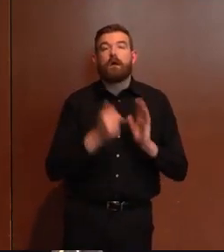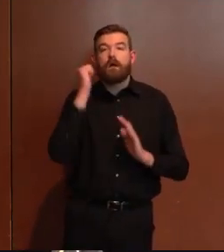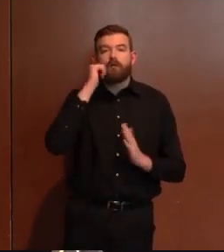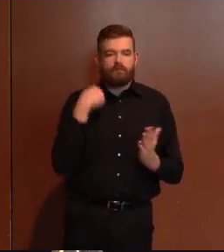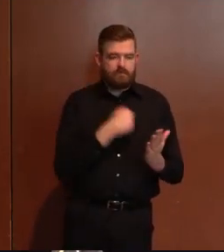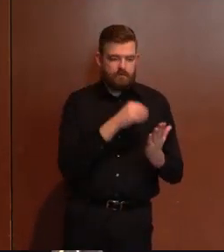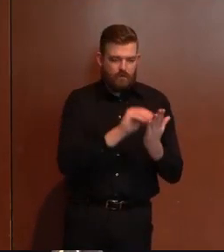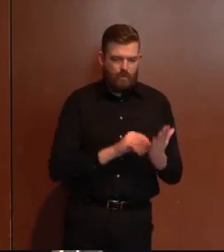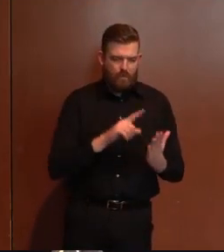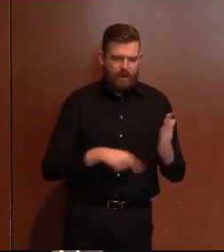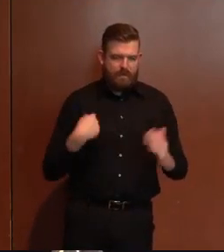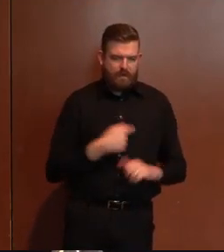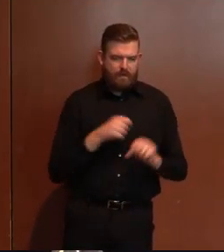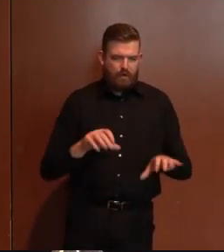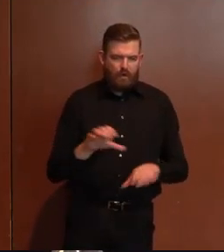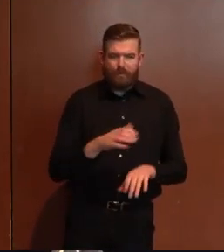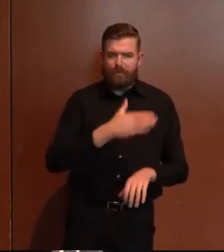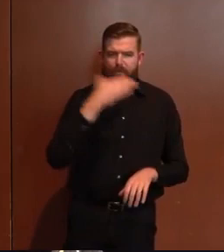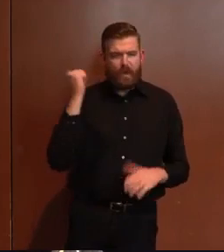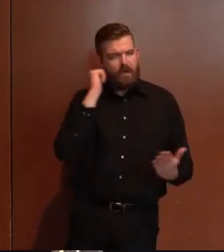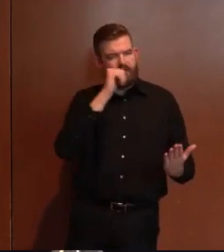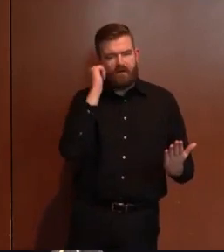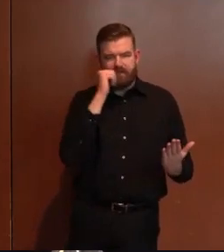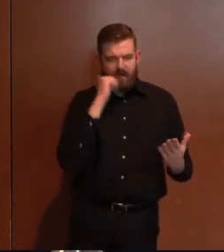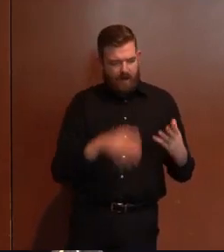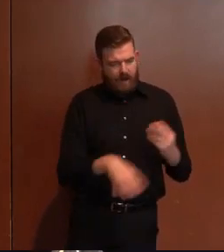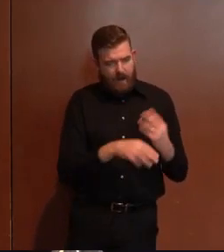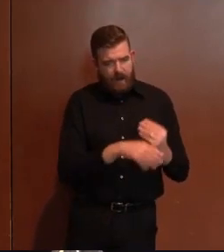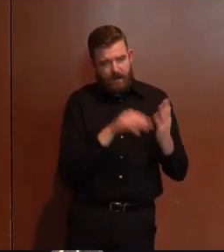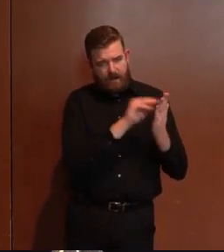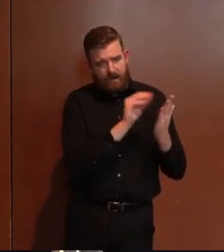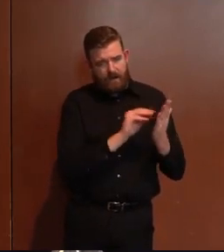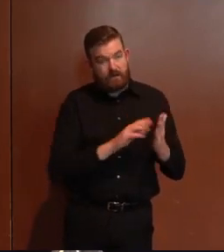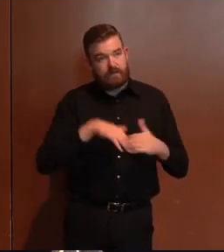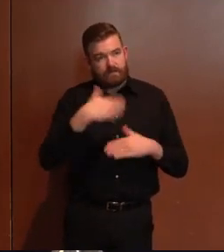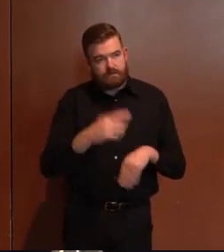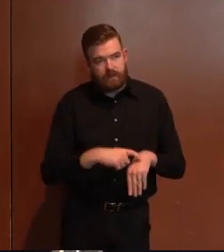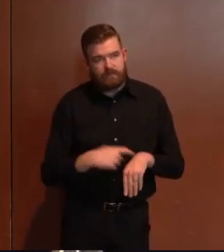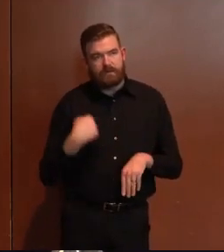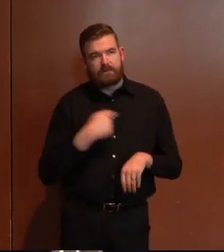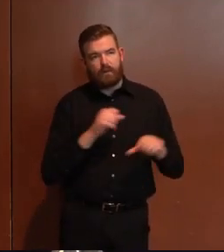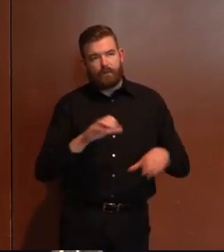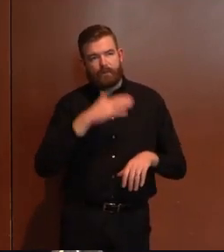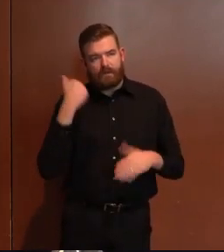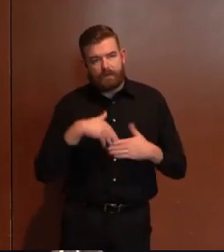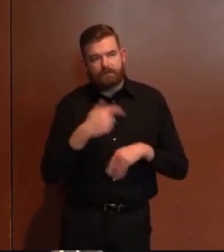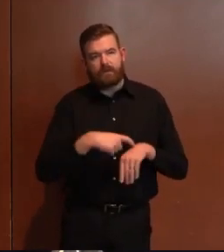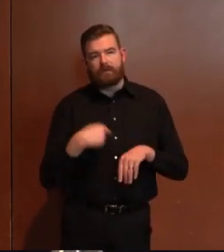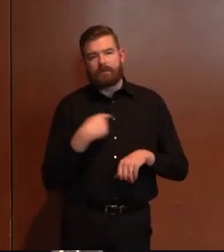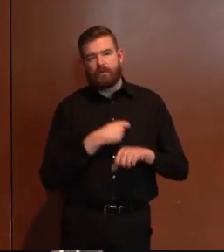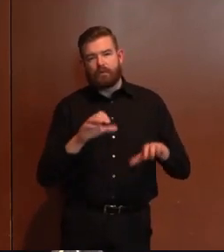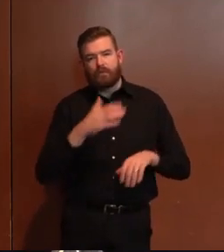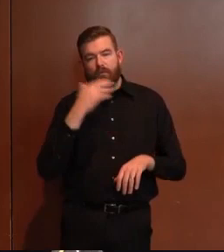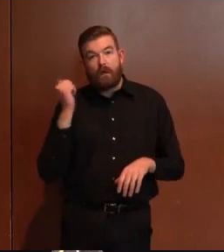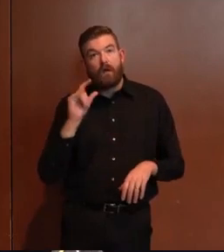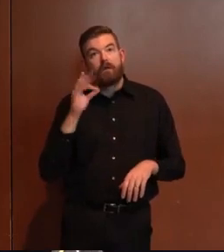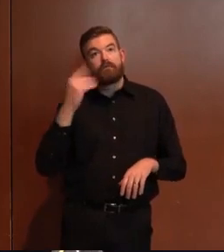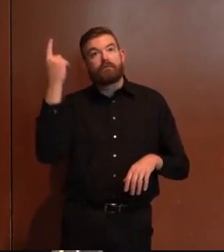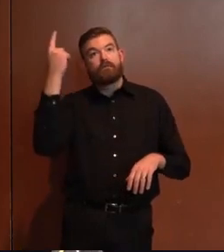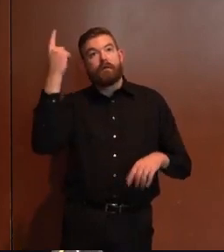at the end of every day, I add to it. And there's a lot of things that I think we can address to be even